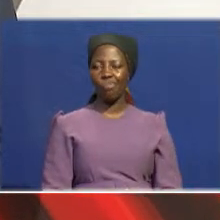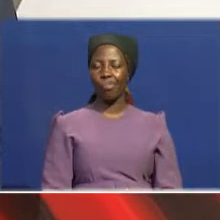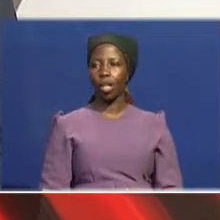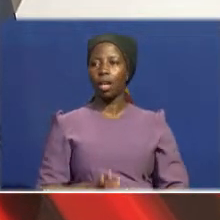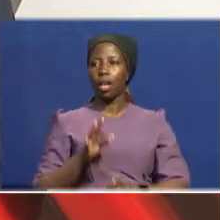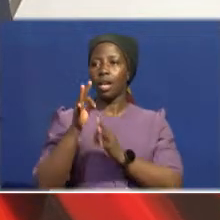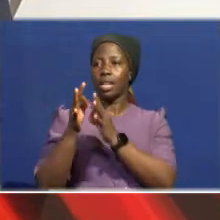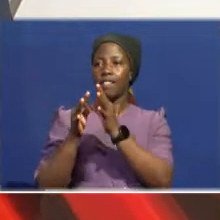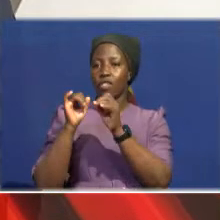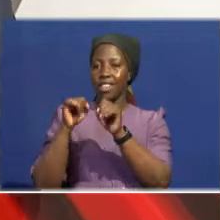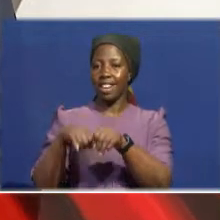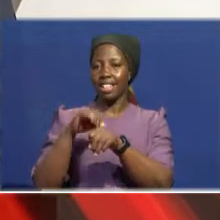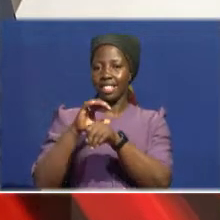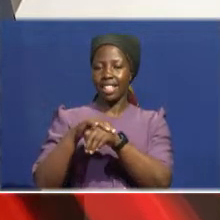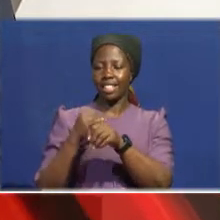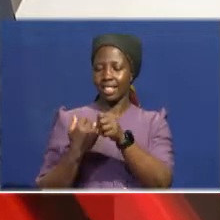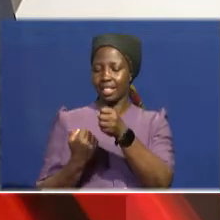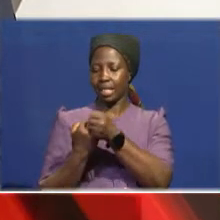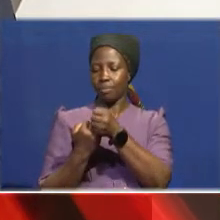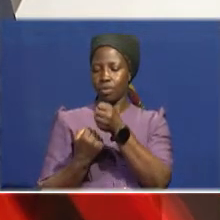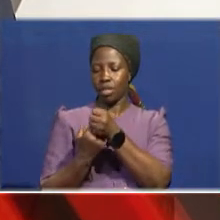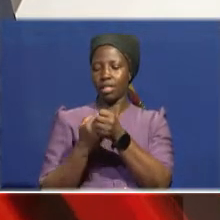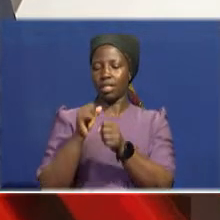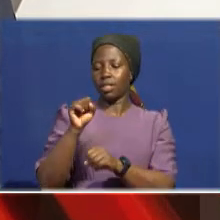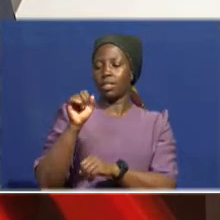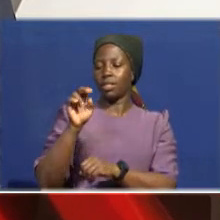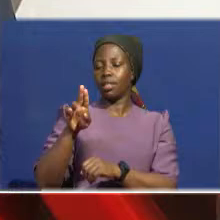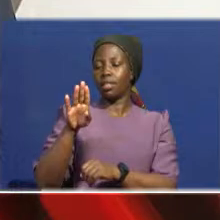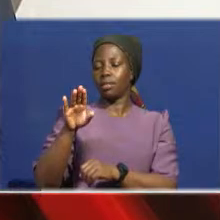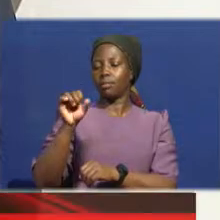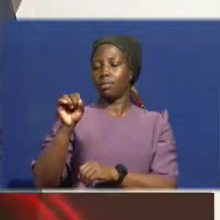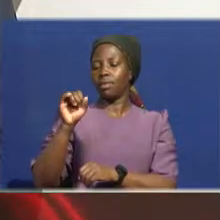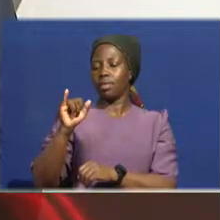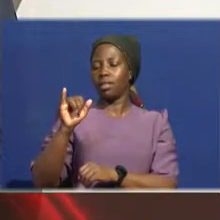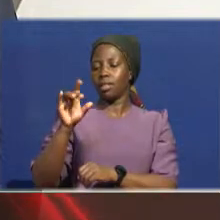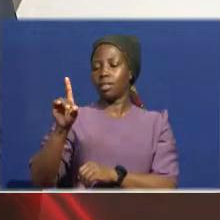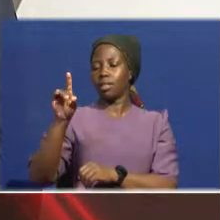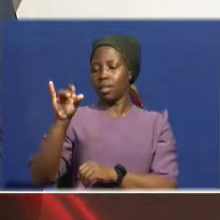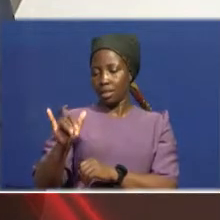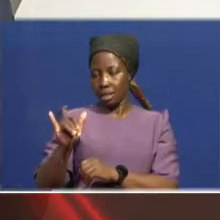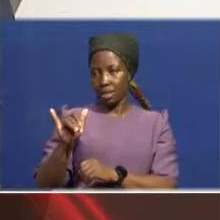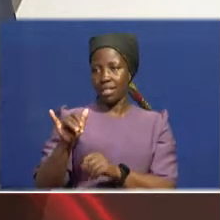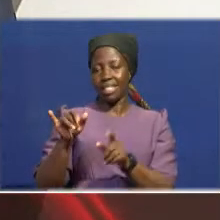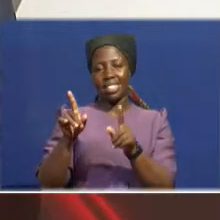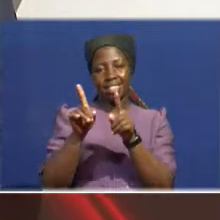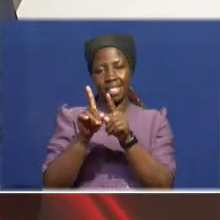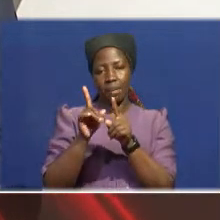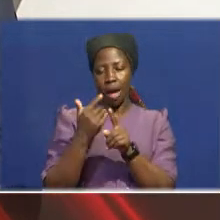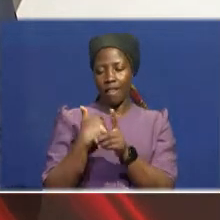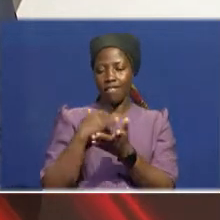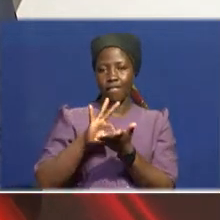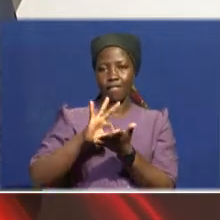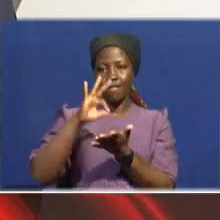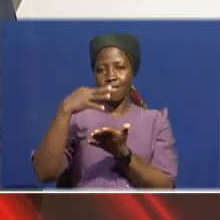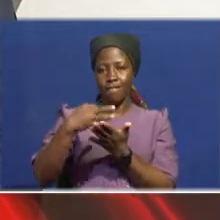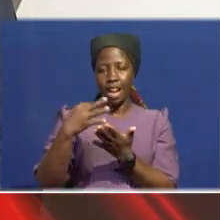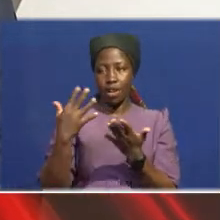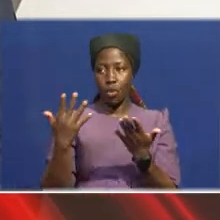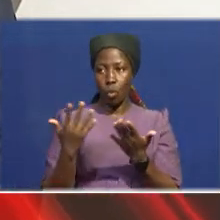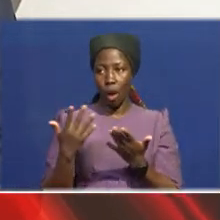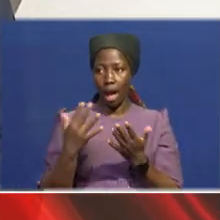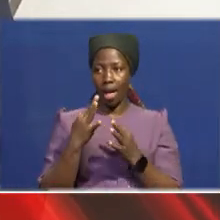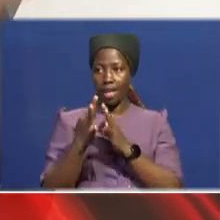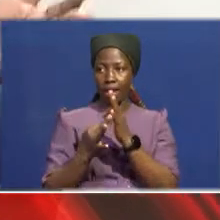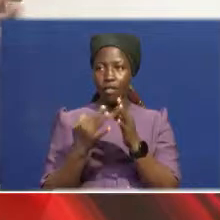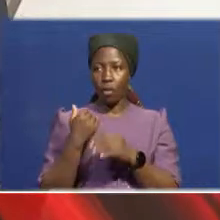If we can get subsidies, mm-hmm. And also maybe create some fund whereby if